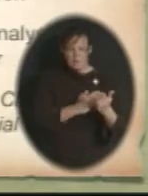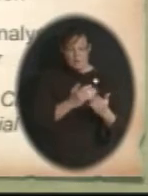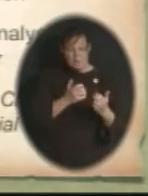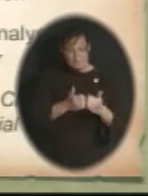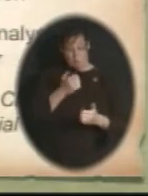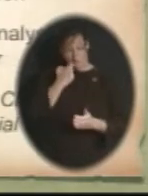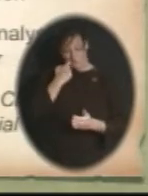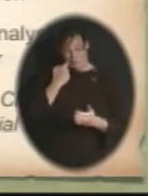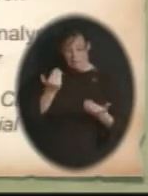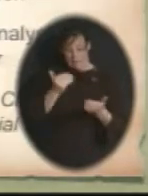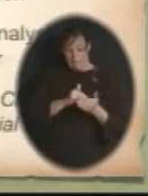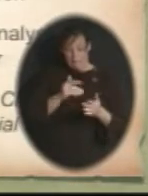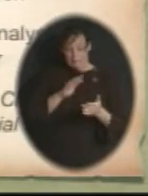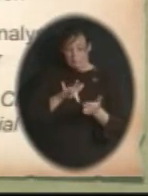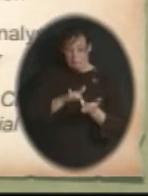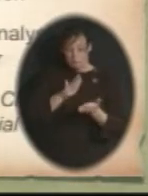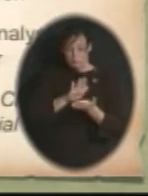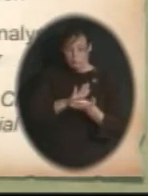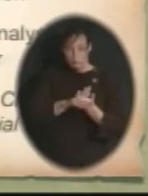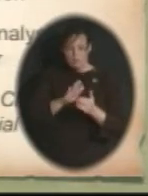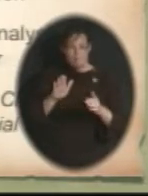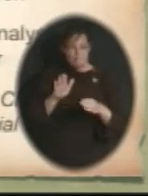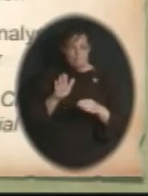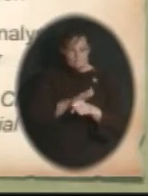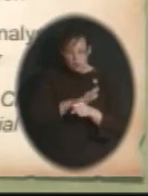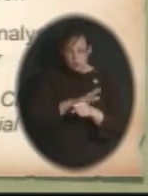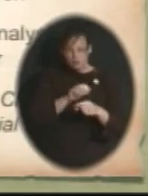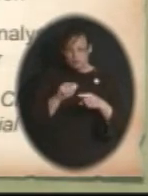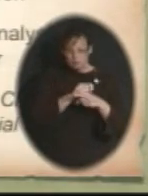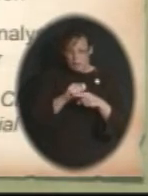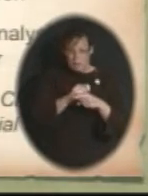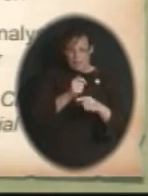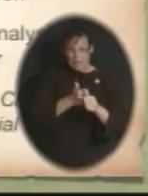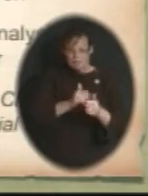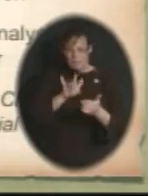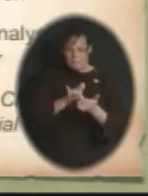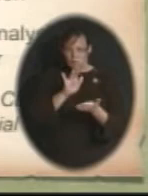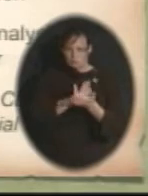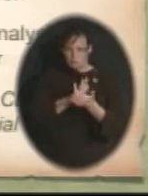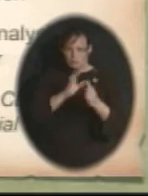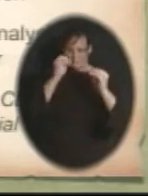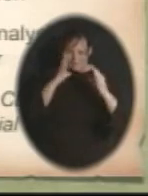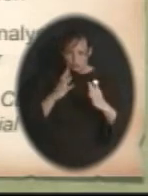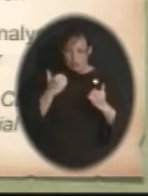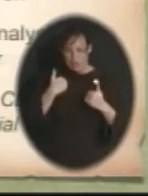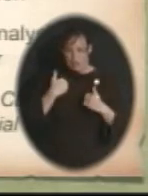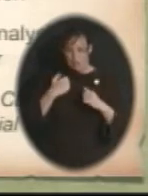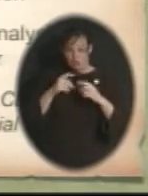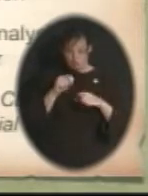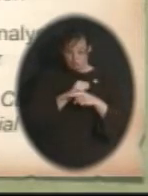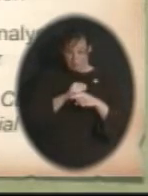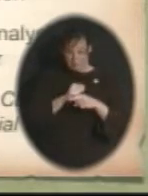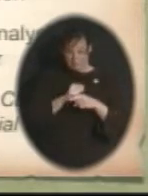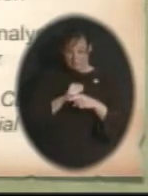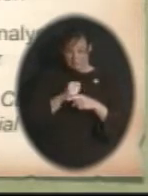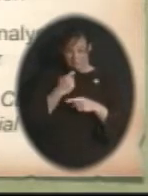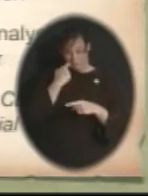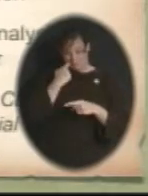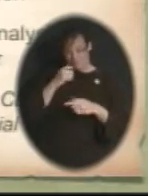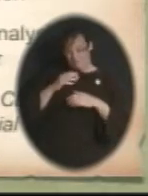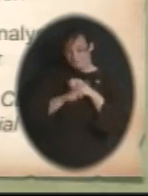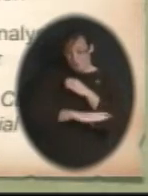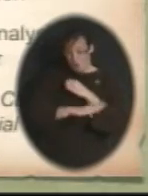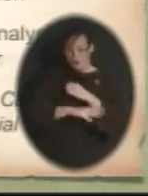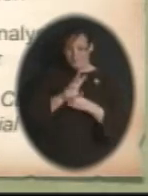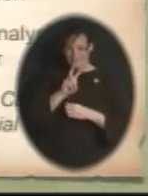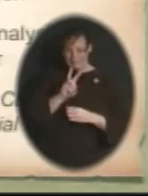recently, again, I mentioned at the middle school, we did a full training. Every middle school teacher received training this fall on 16 Boys Town